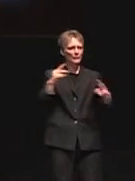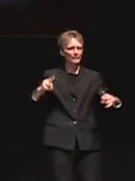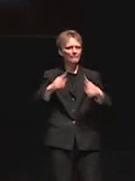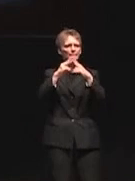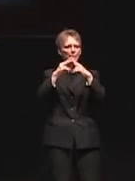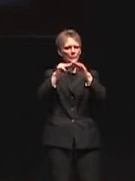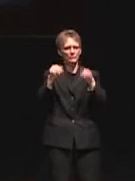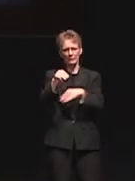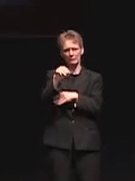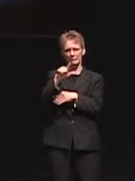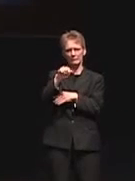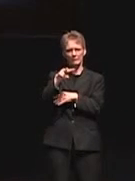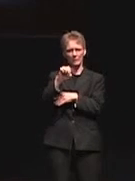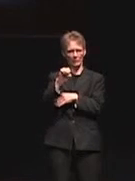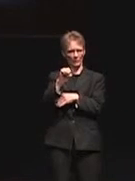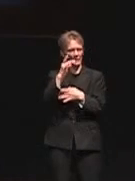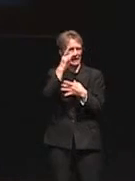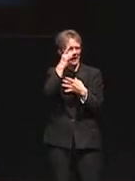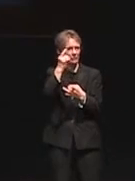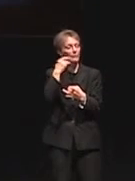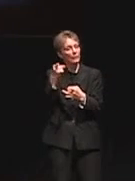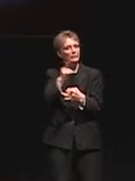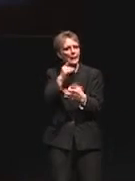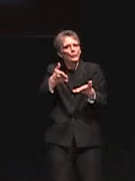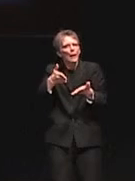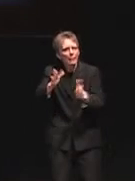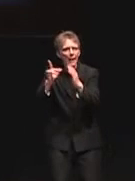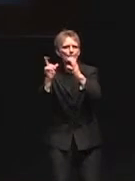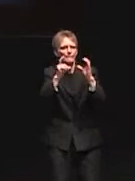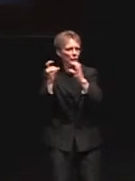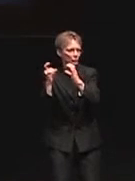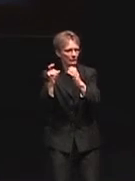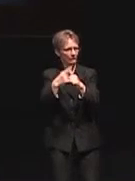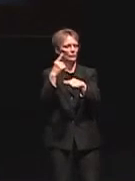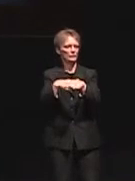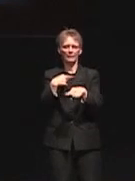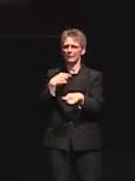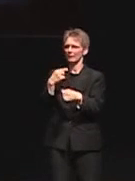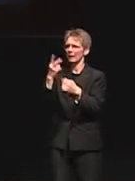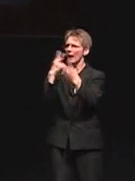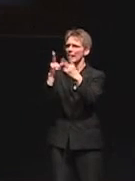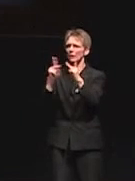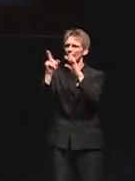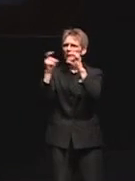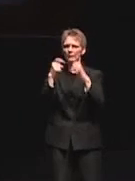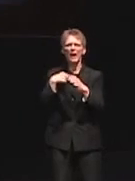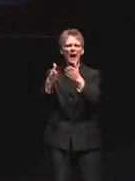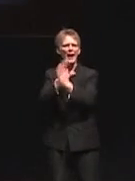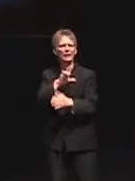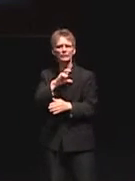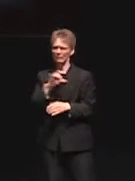the first time I went to a museum where you could actually take pictures, okay? And when I went to the Louvre, I saw people taking pictures. And I asked the guard, I